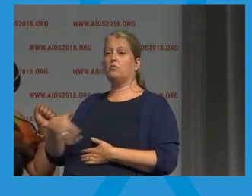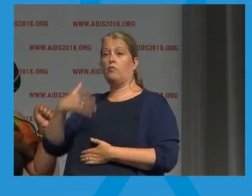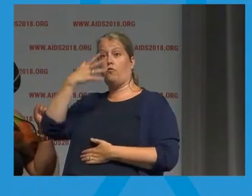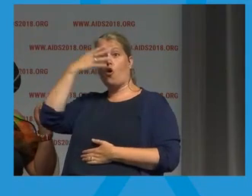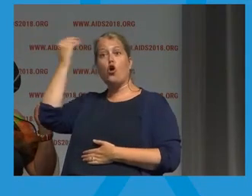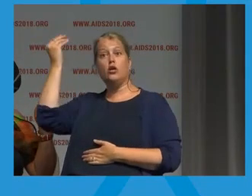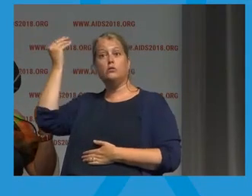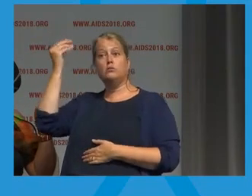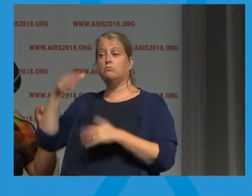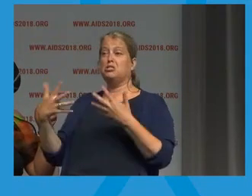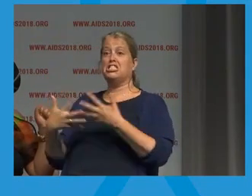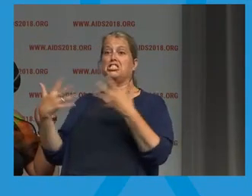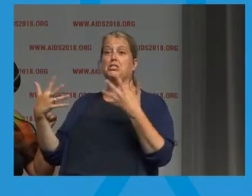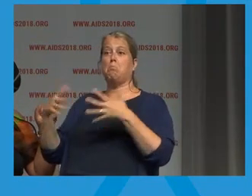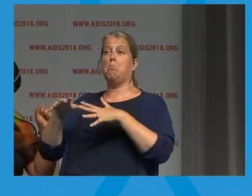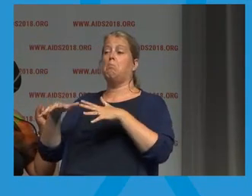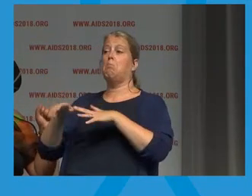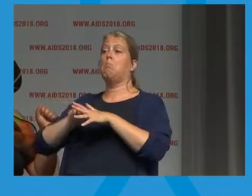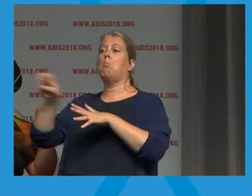system.